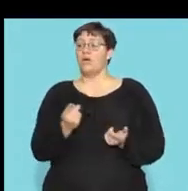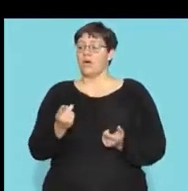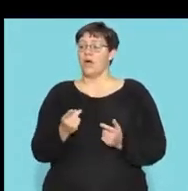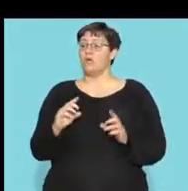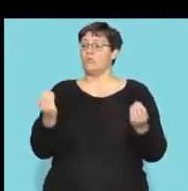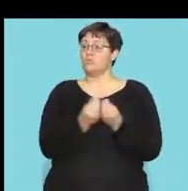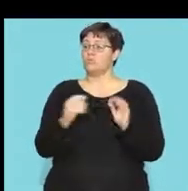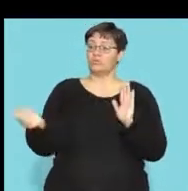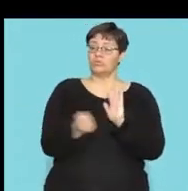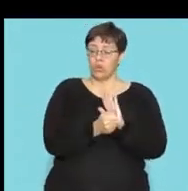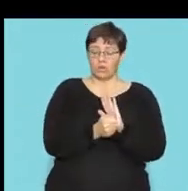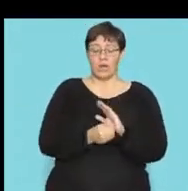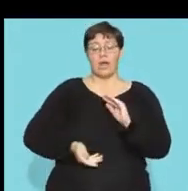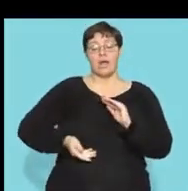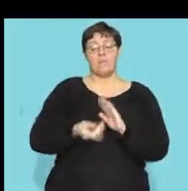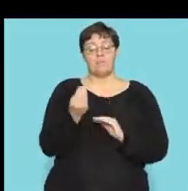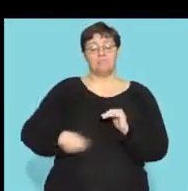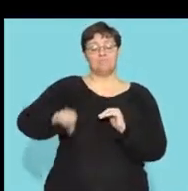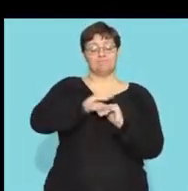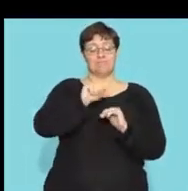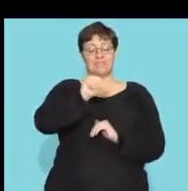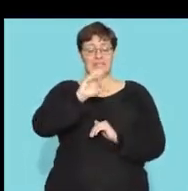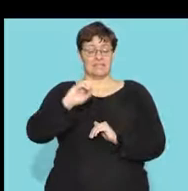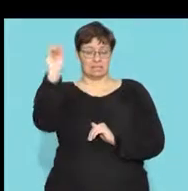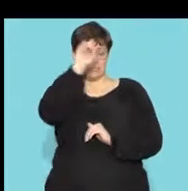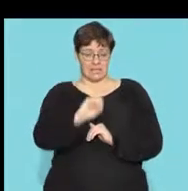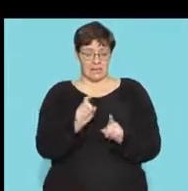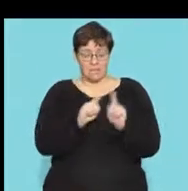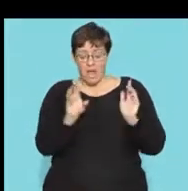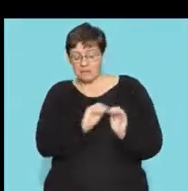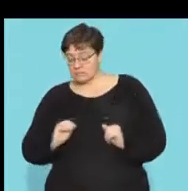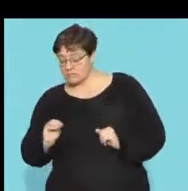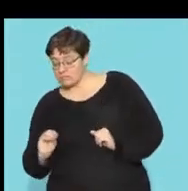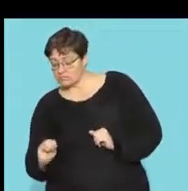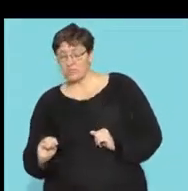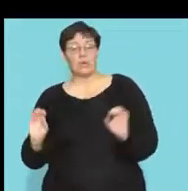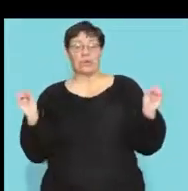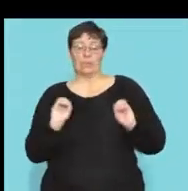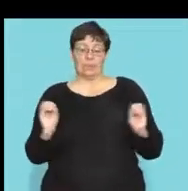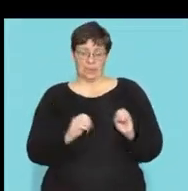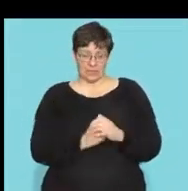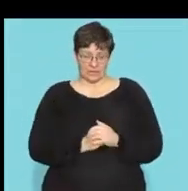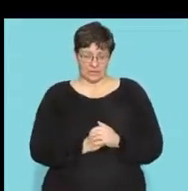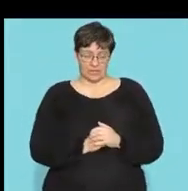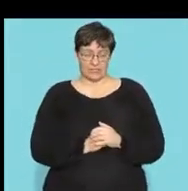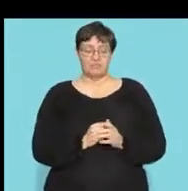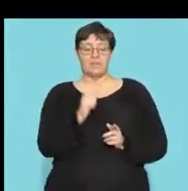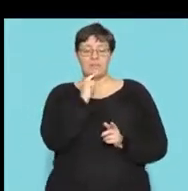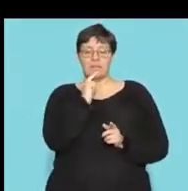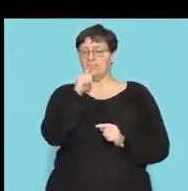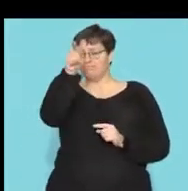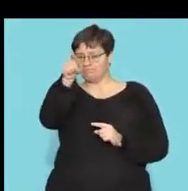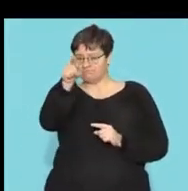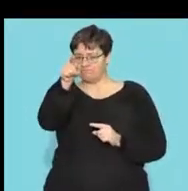entry has been made of this transaction. Right, so simply it means that there was a transaction where a debtor